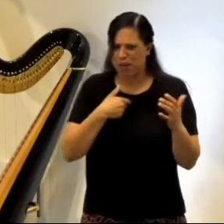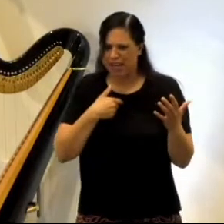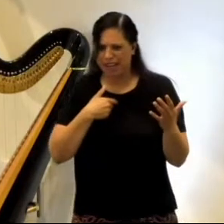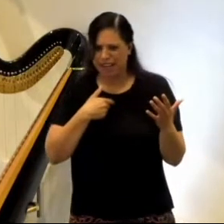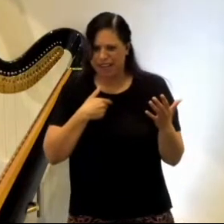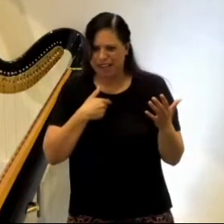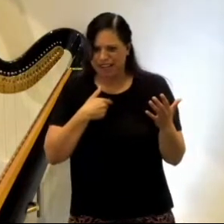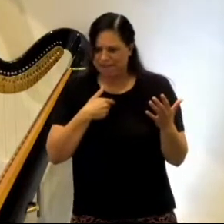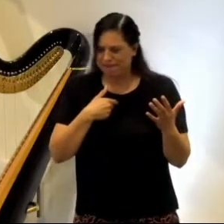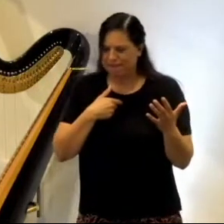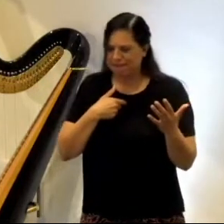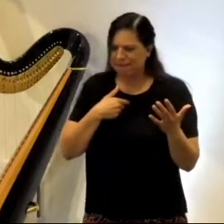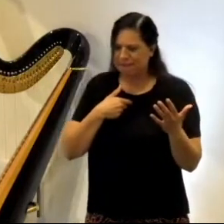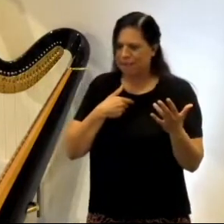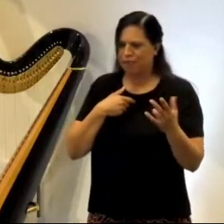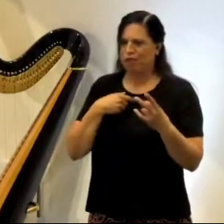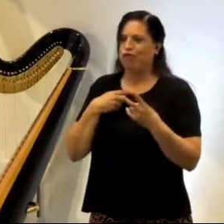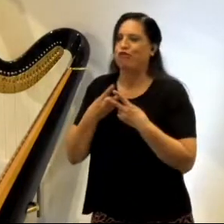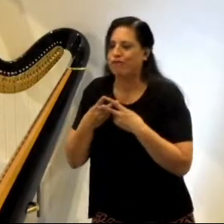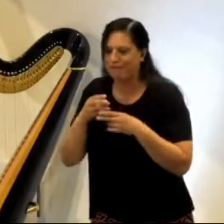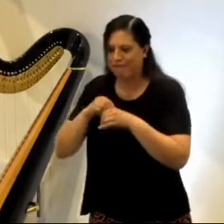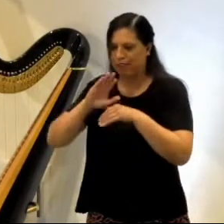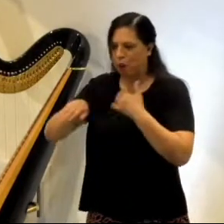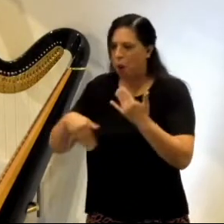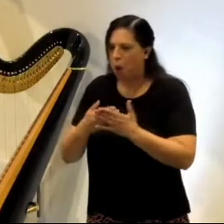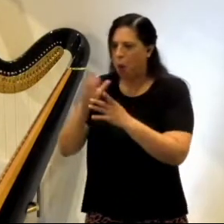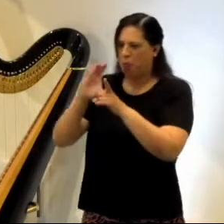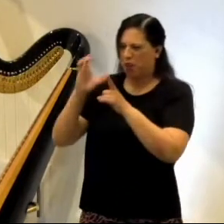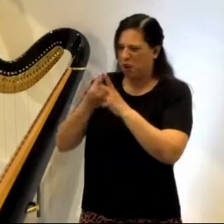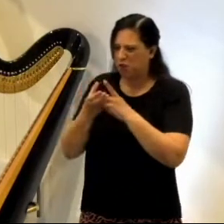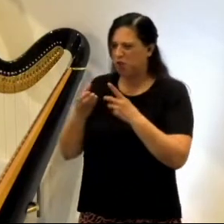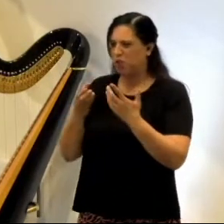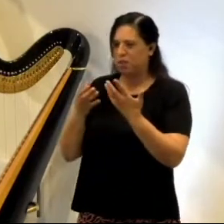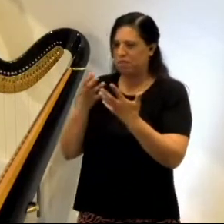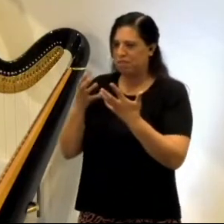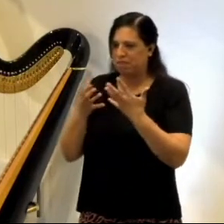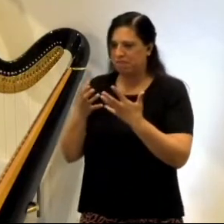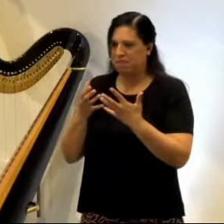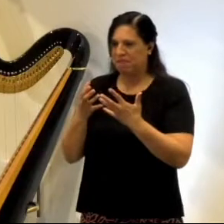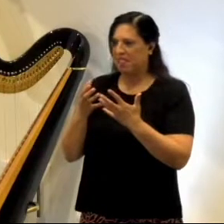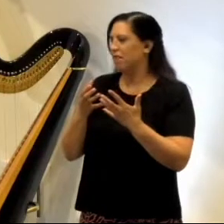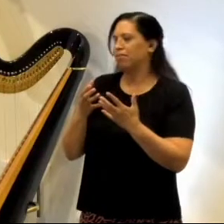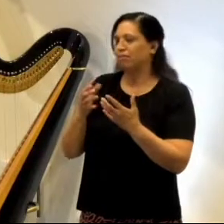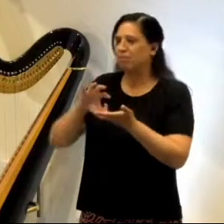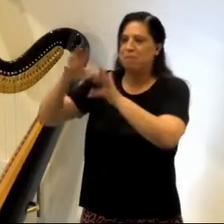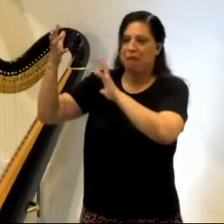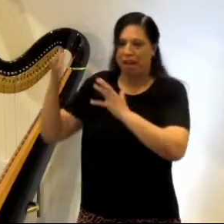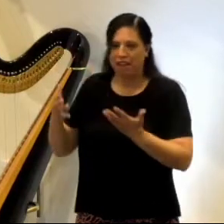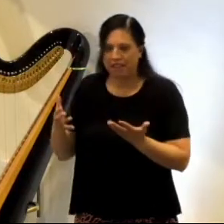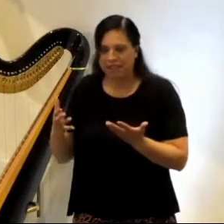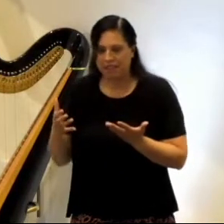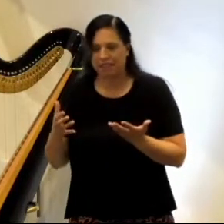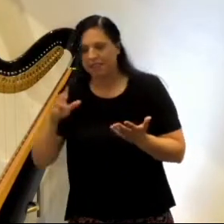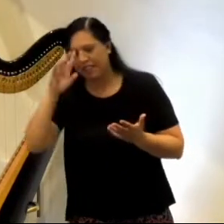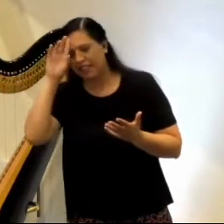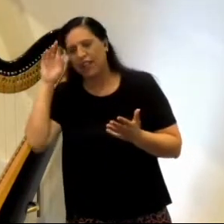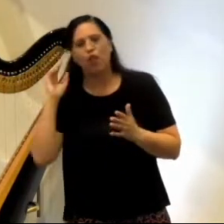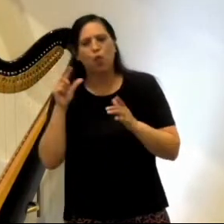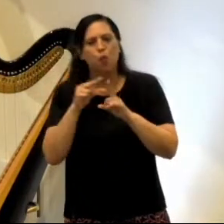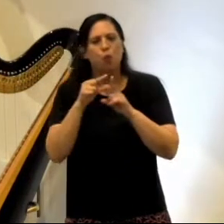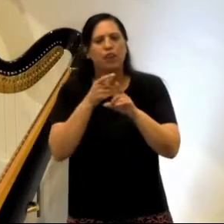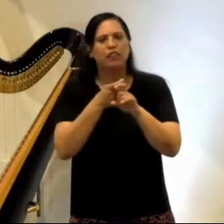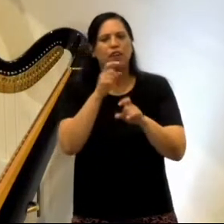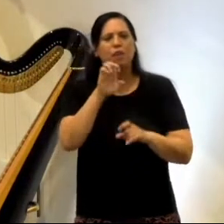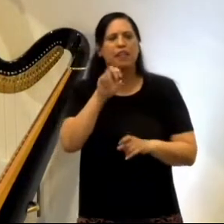ourselves caught up instead in all the cultural crossfire. These words from Ephesians, where St. Paul